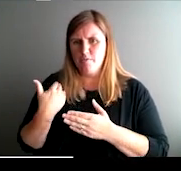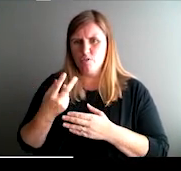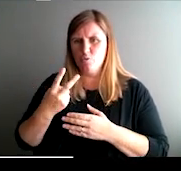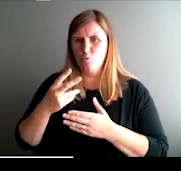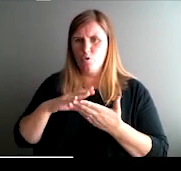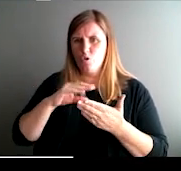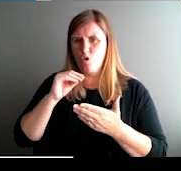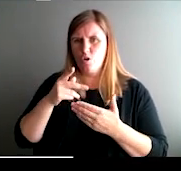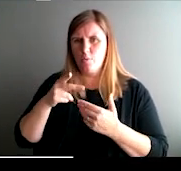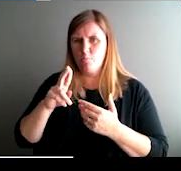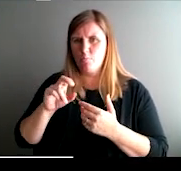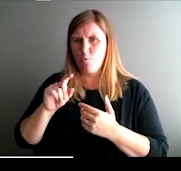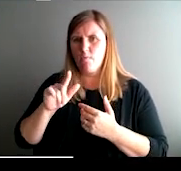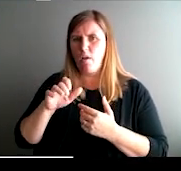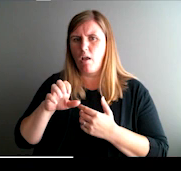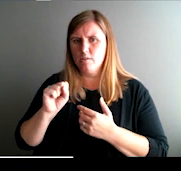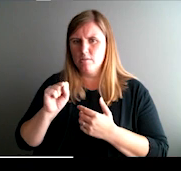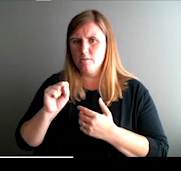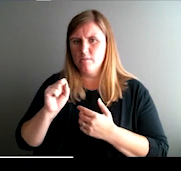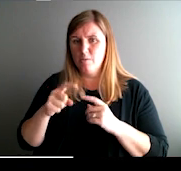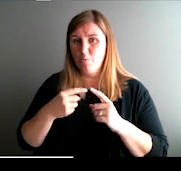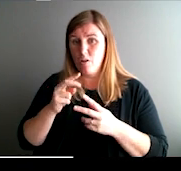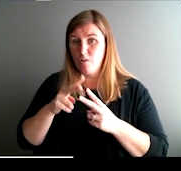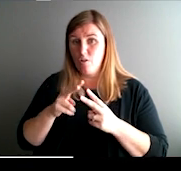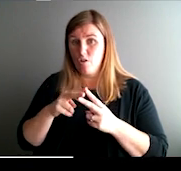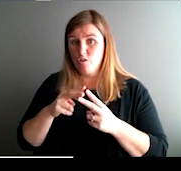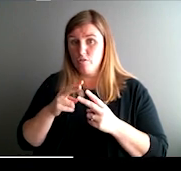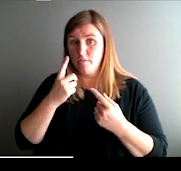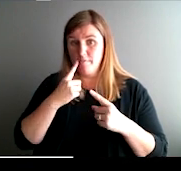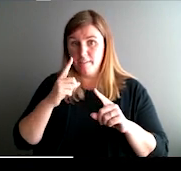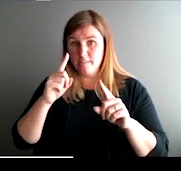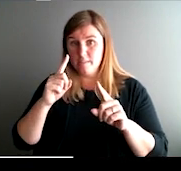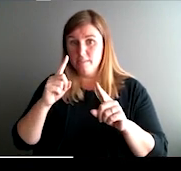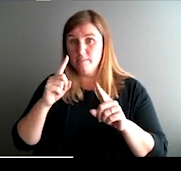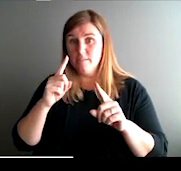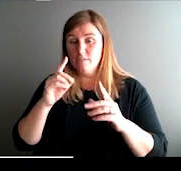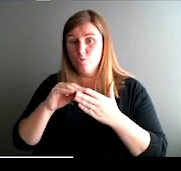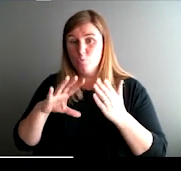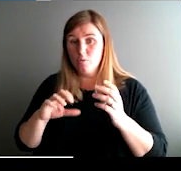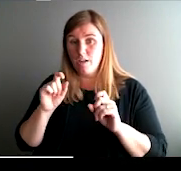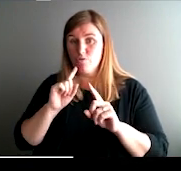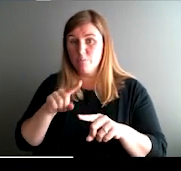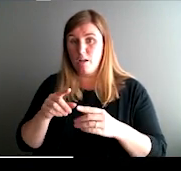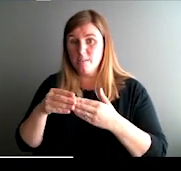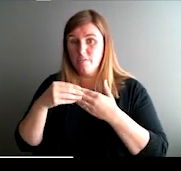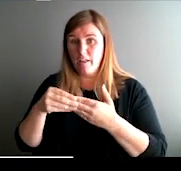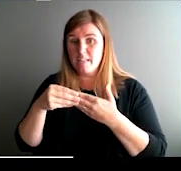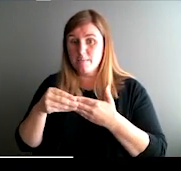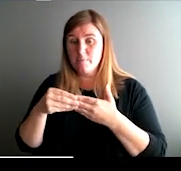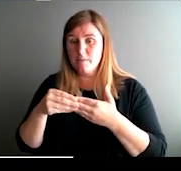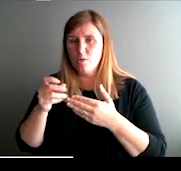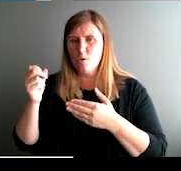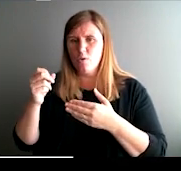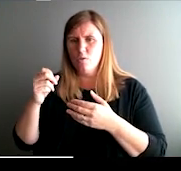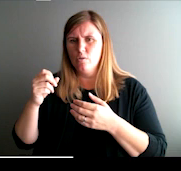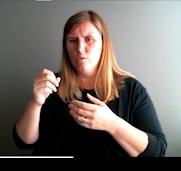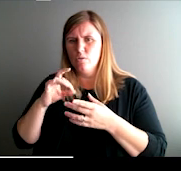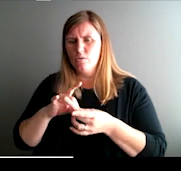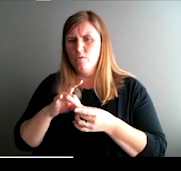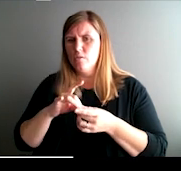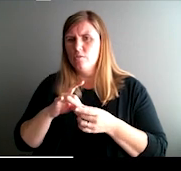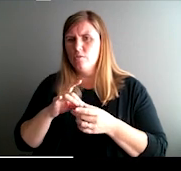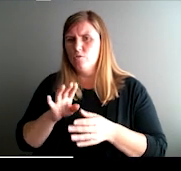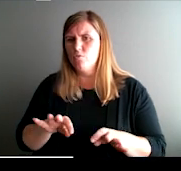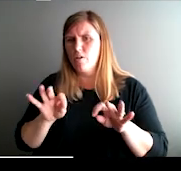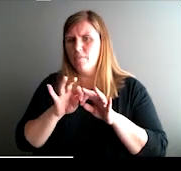learner profiles. When those are filled in and the student can respond flexibly around the relevant